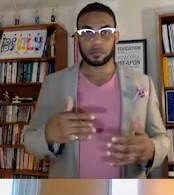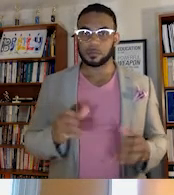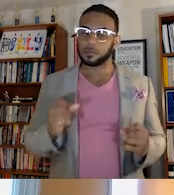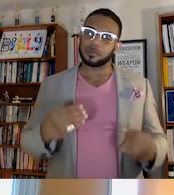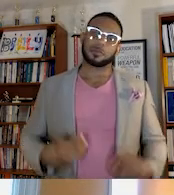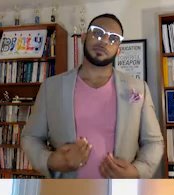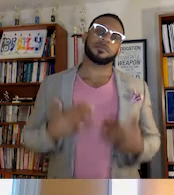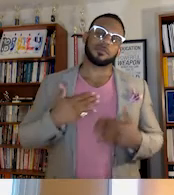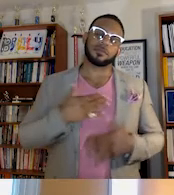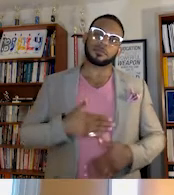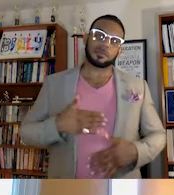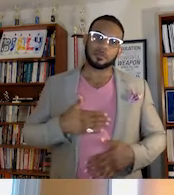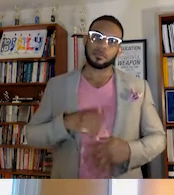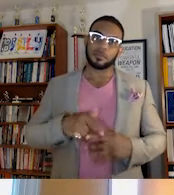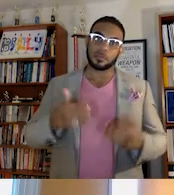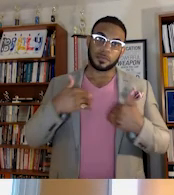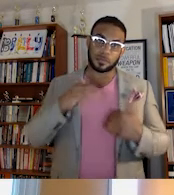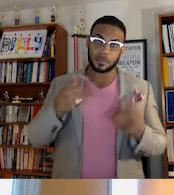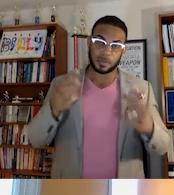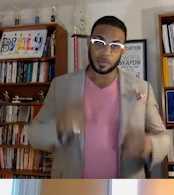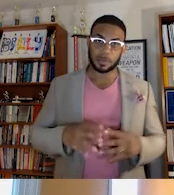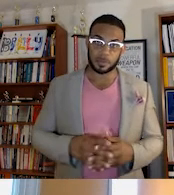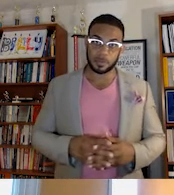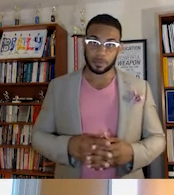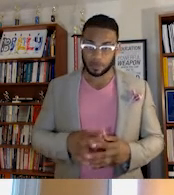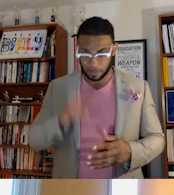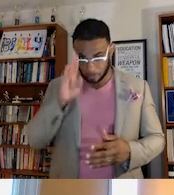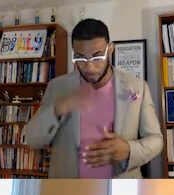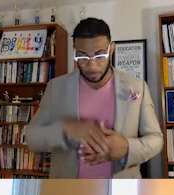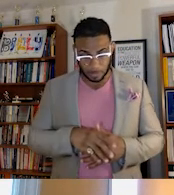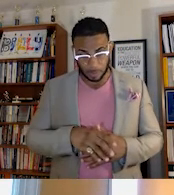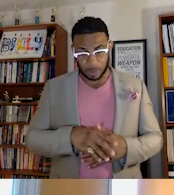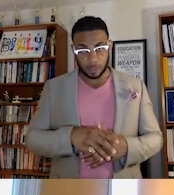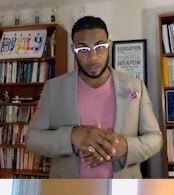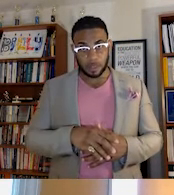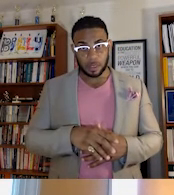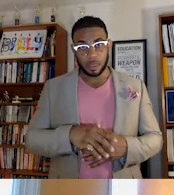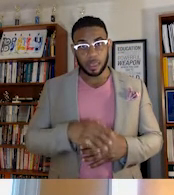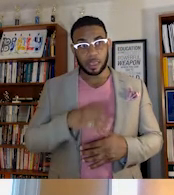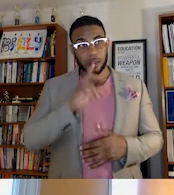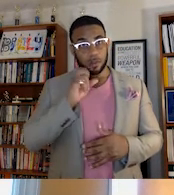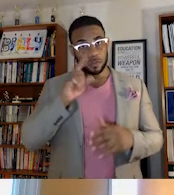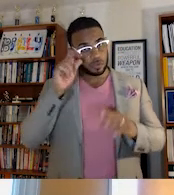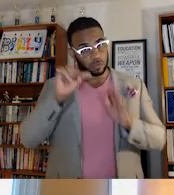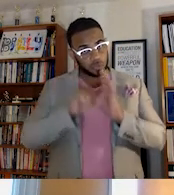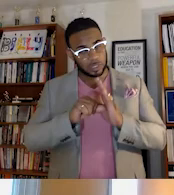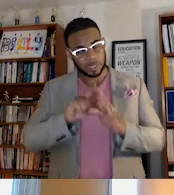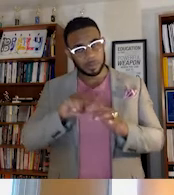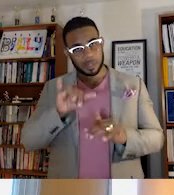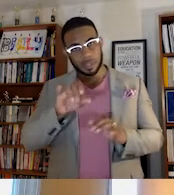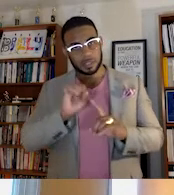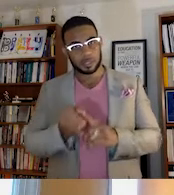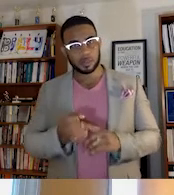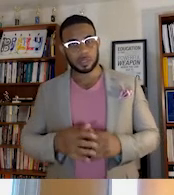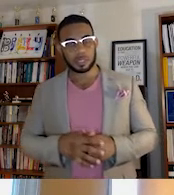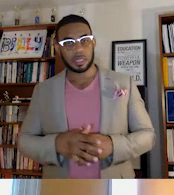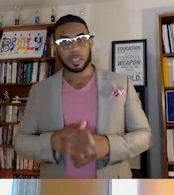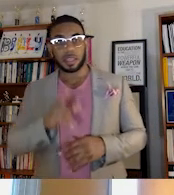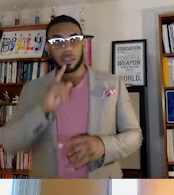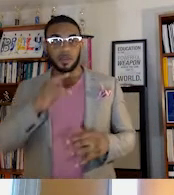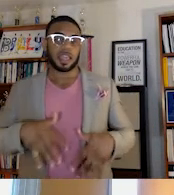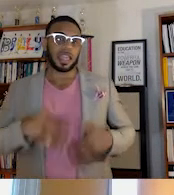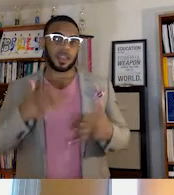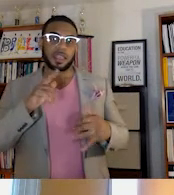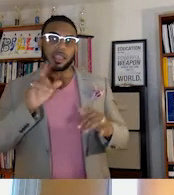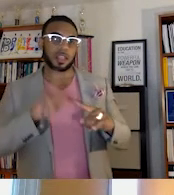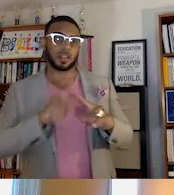so refreshing to have that happen, because he was stressed out about this situation, and he was angry